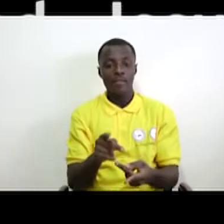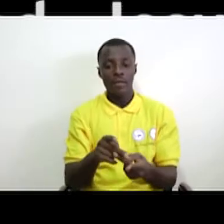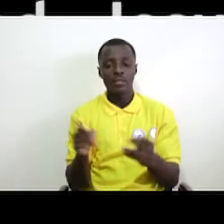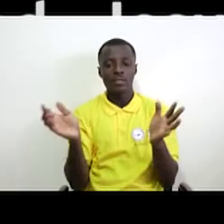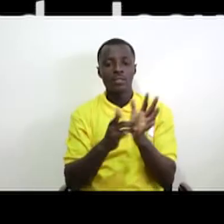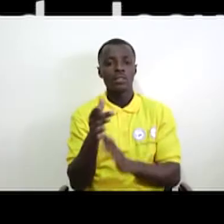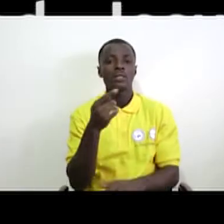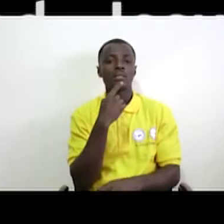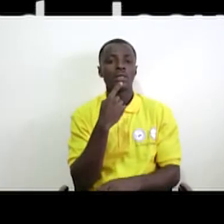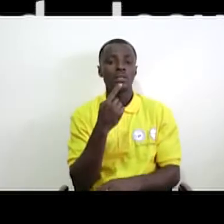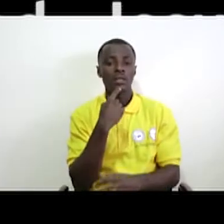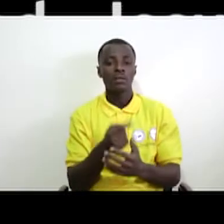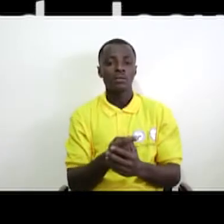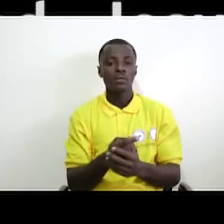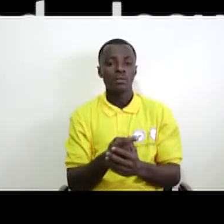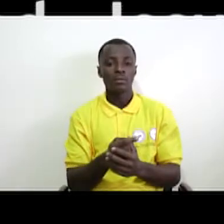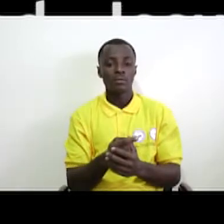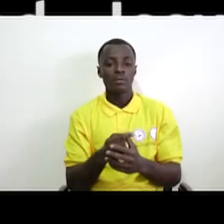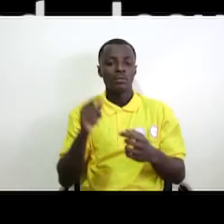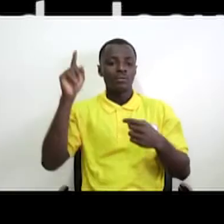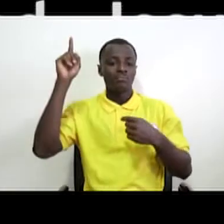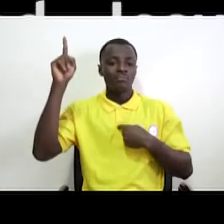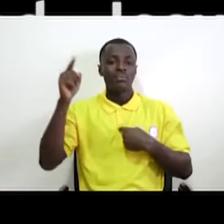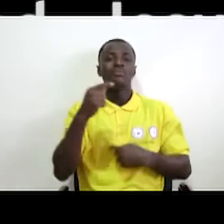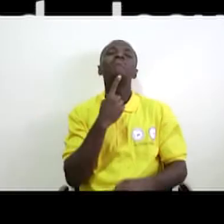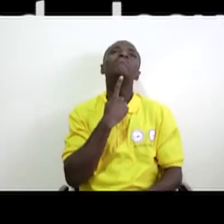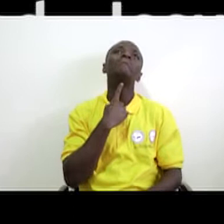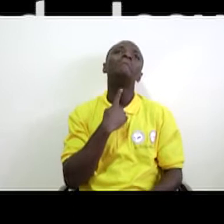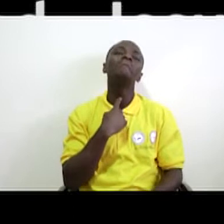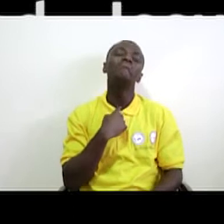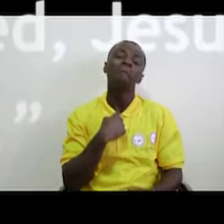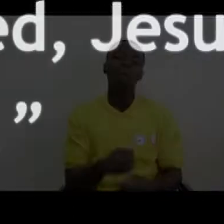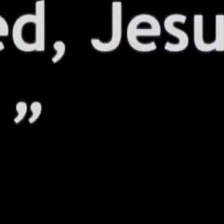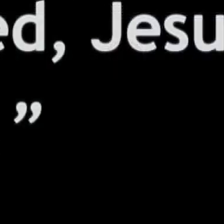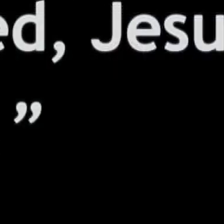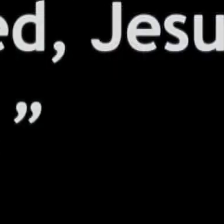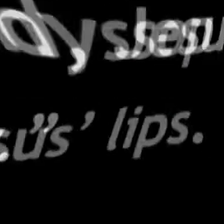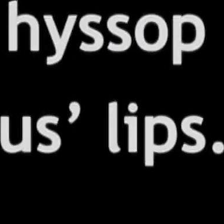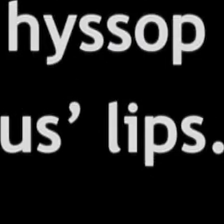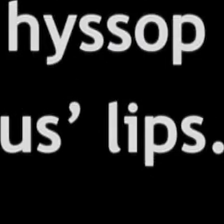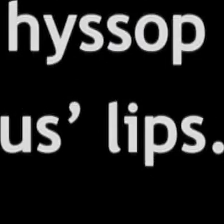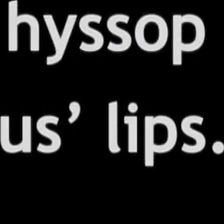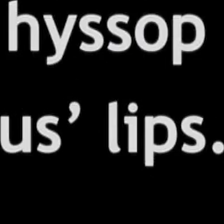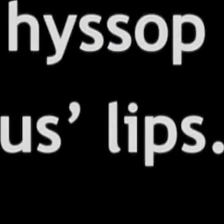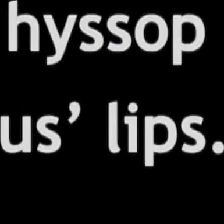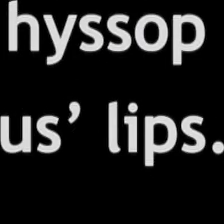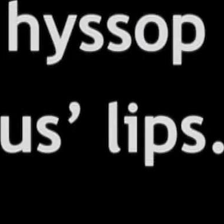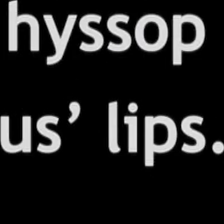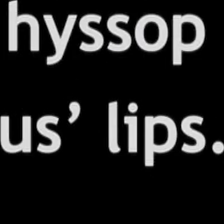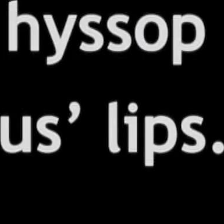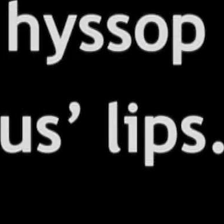Jesus said, I am thirsty. A jar of wine, vinegar was there.